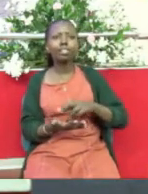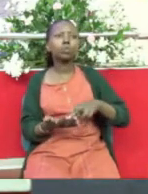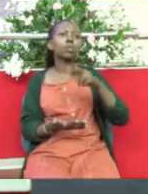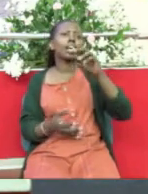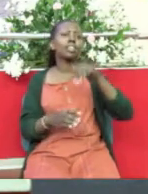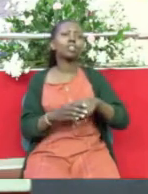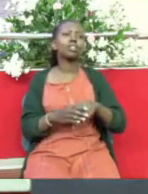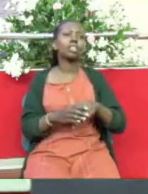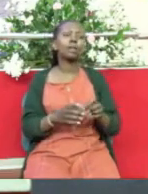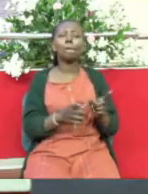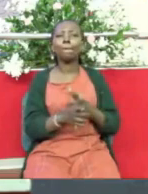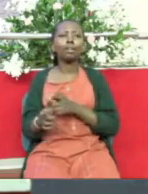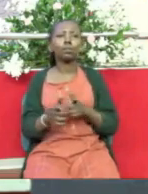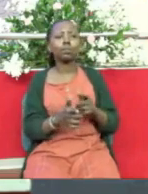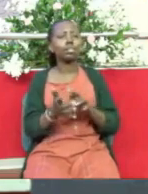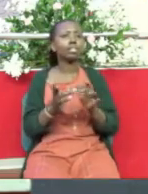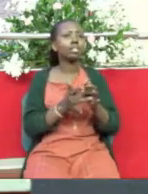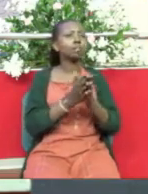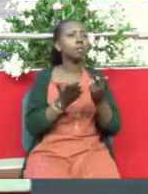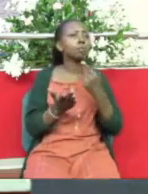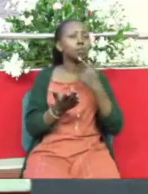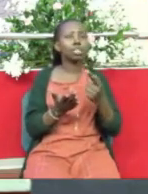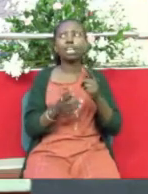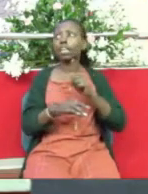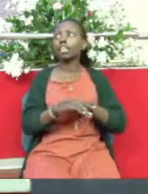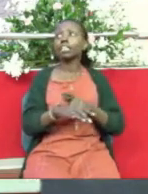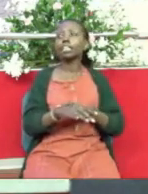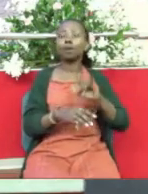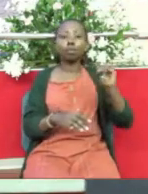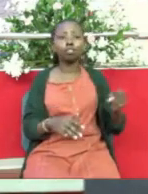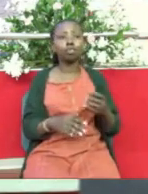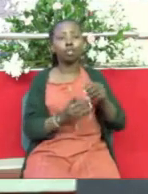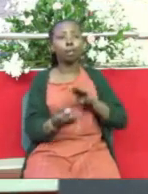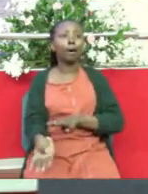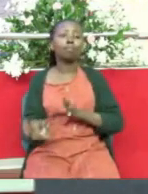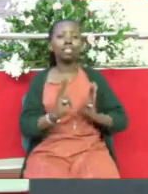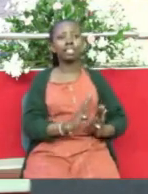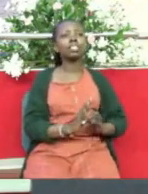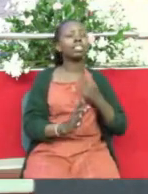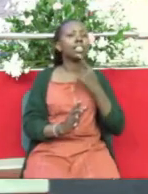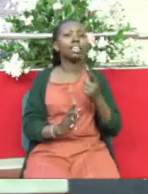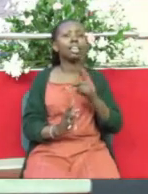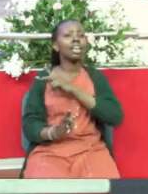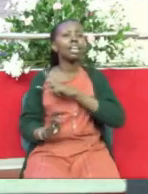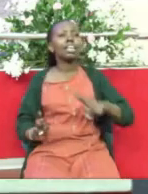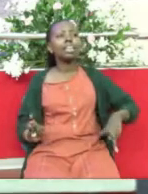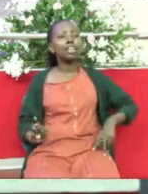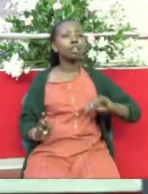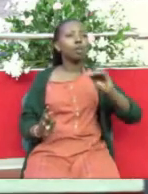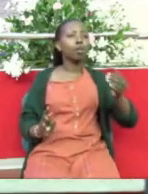wa kuinuka katika. The Bible says that since the time of John the Baptist, the kingdom suffers violence. Biblia inasema kwamba tangu wakati wa